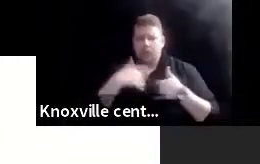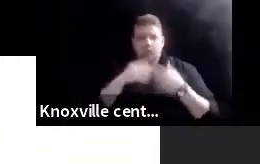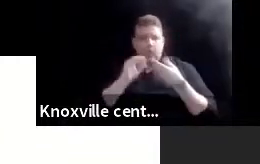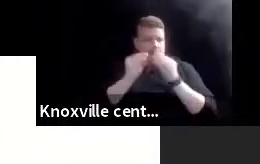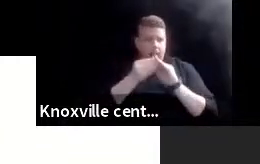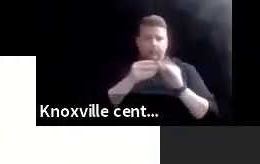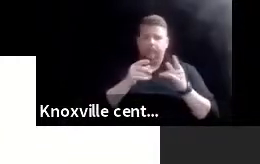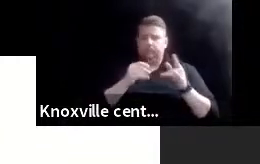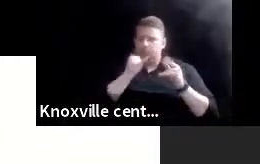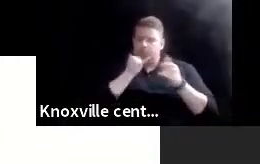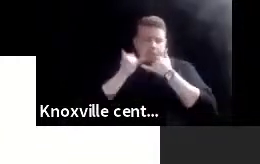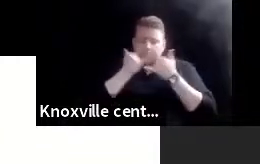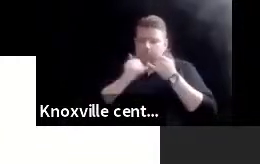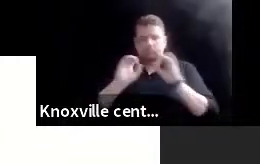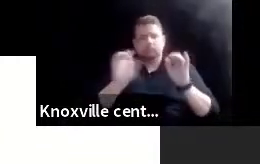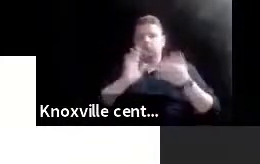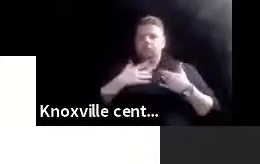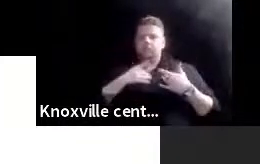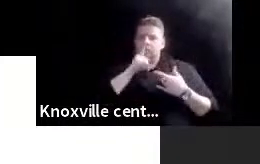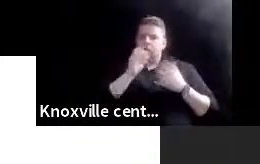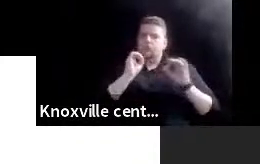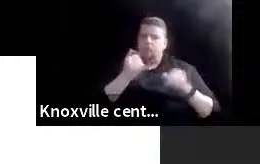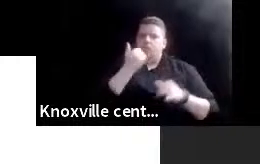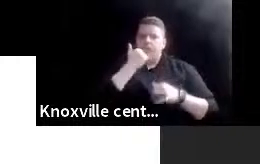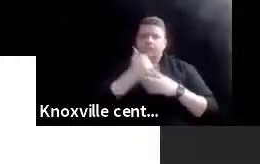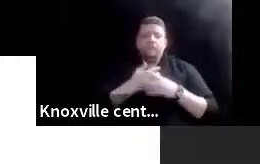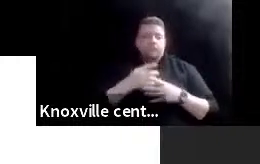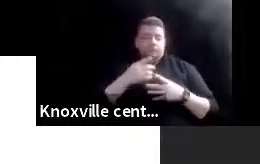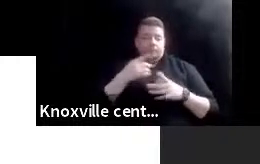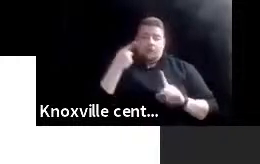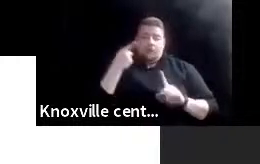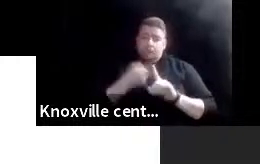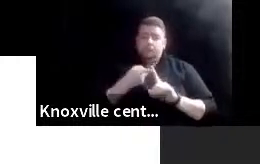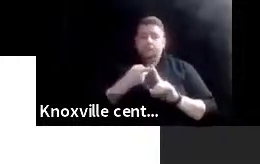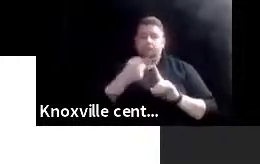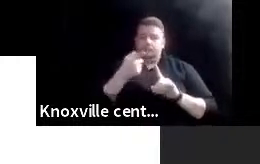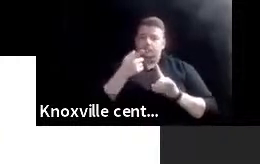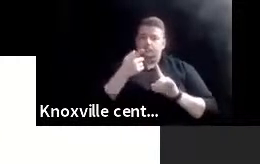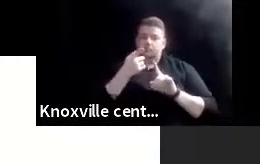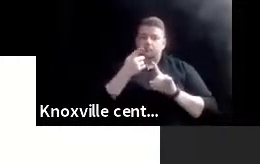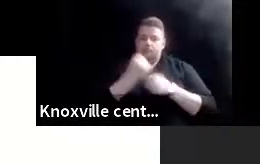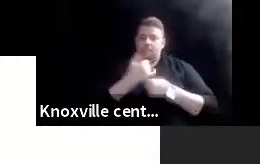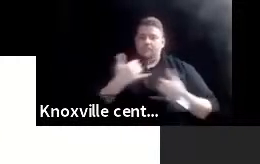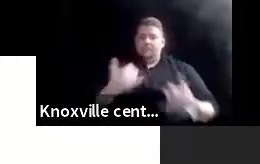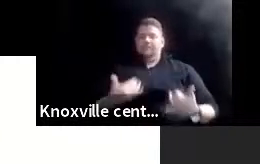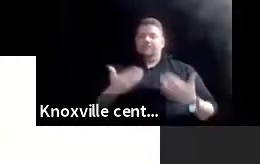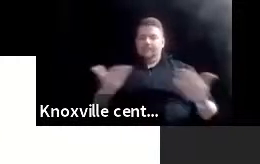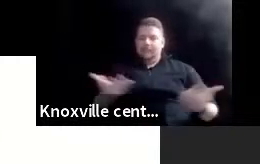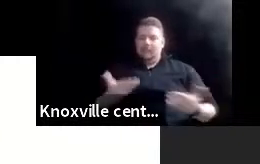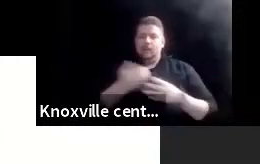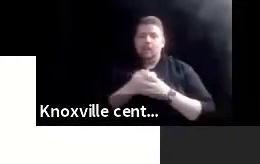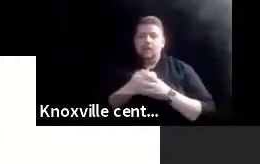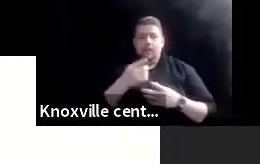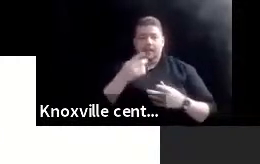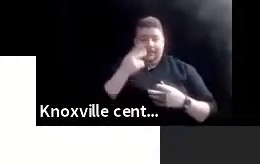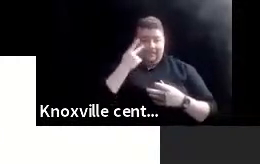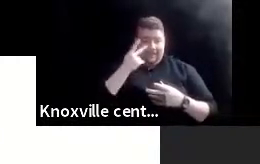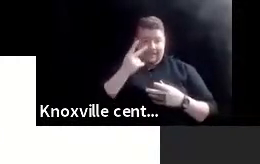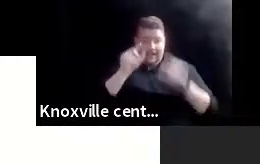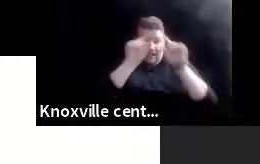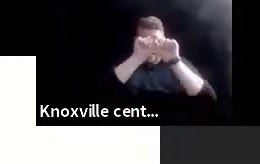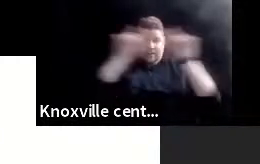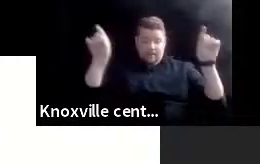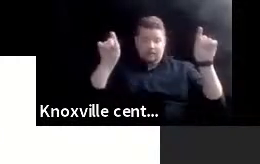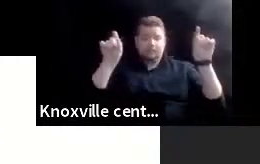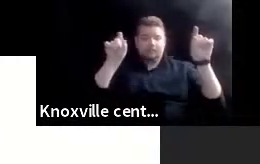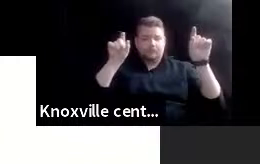misleading. And so the point that I want to make here is that you see on the top is the